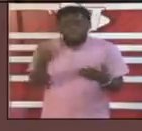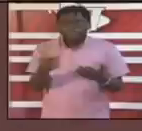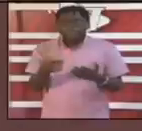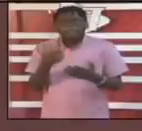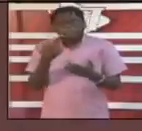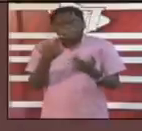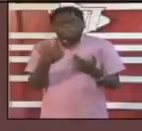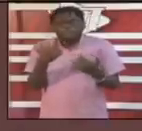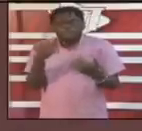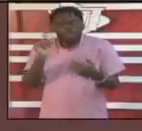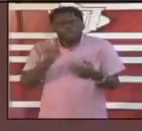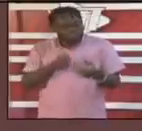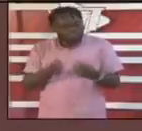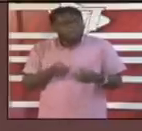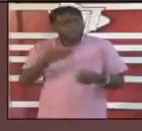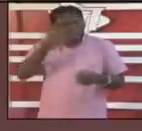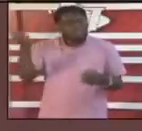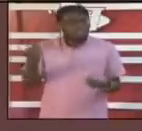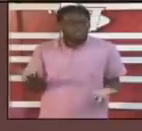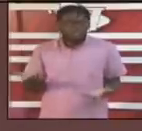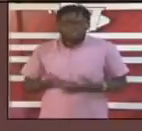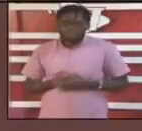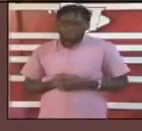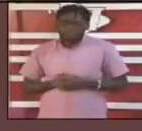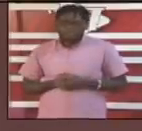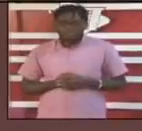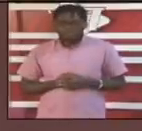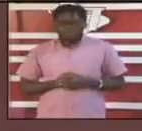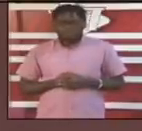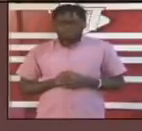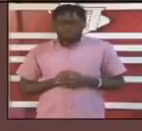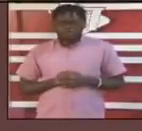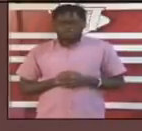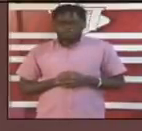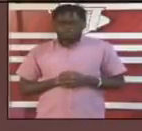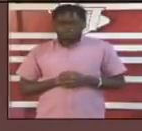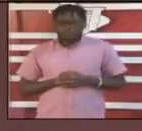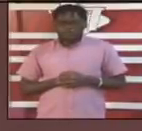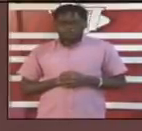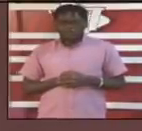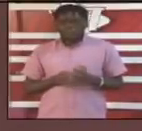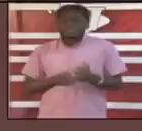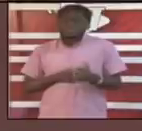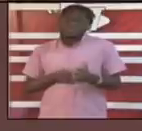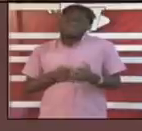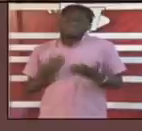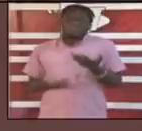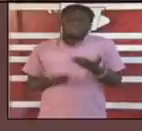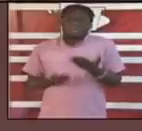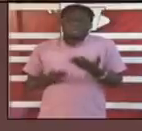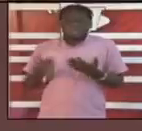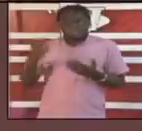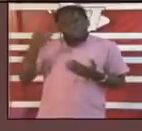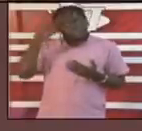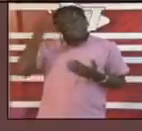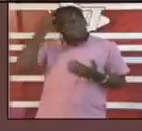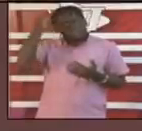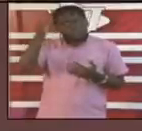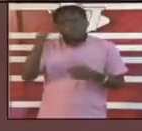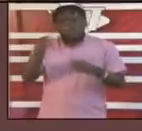a career and find yourselves on another path. Knowledge is never